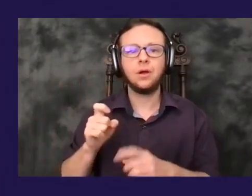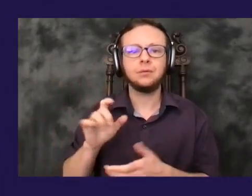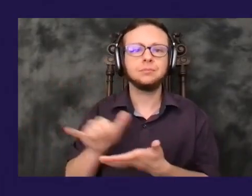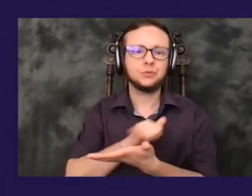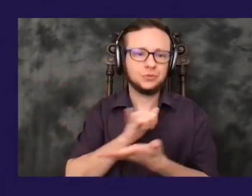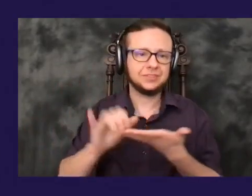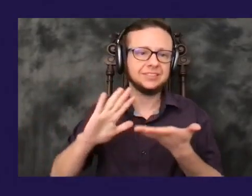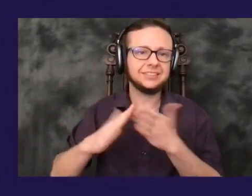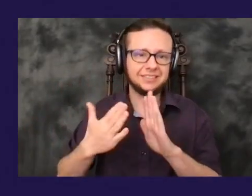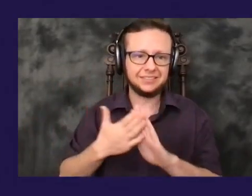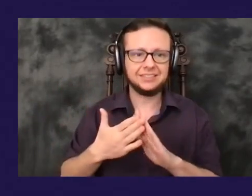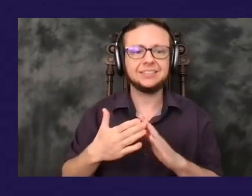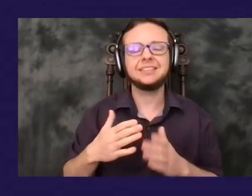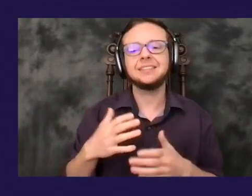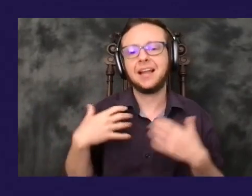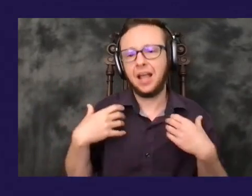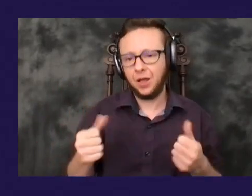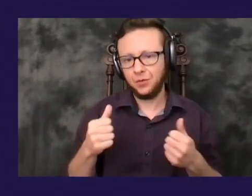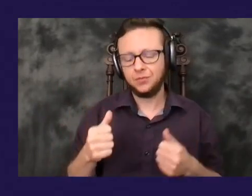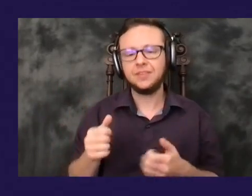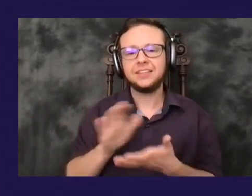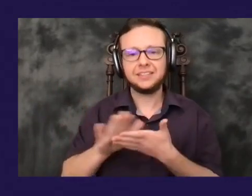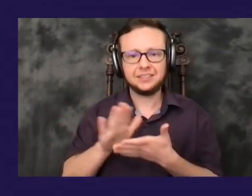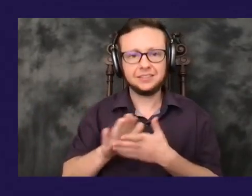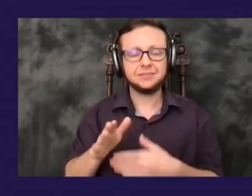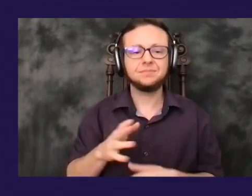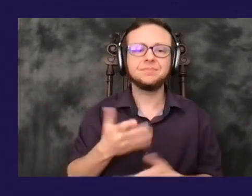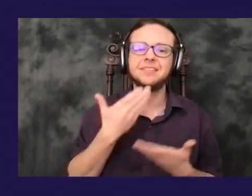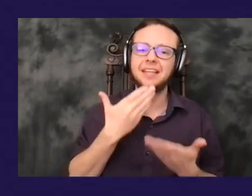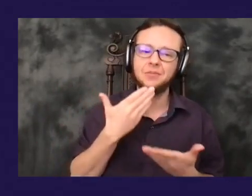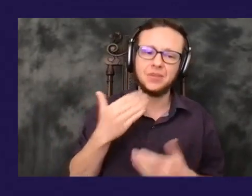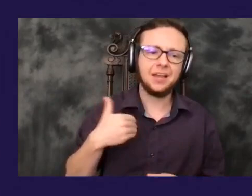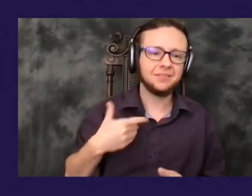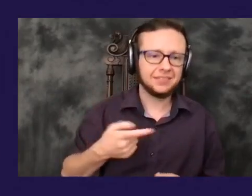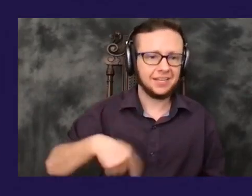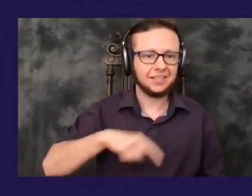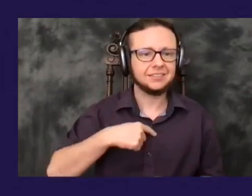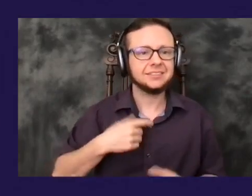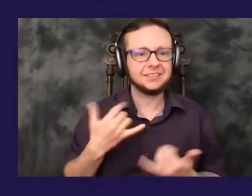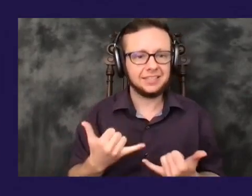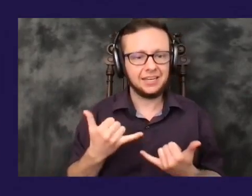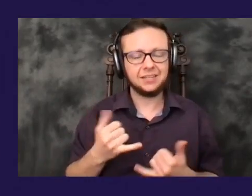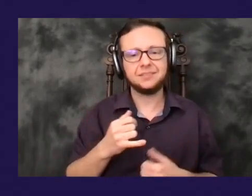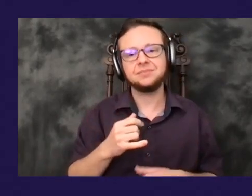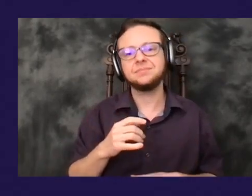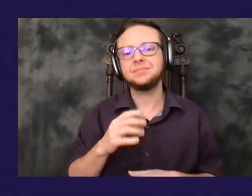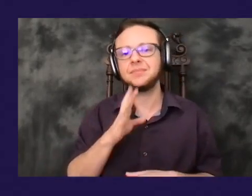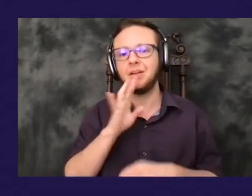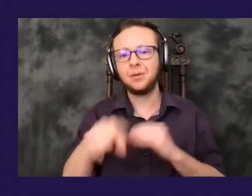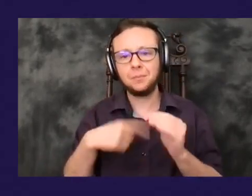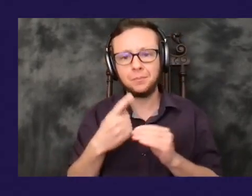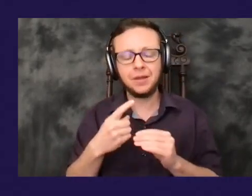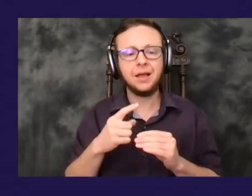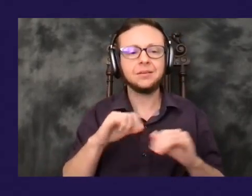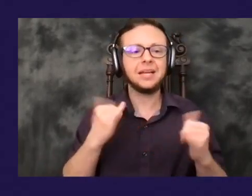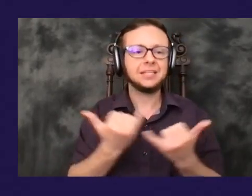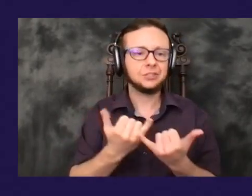everyone. Thank you so much for having me today to speak about our agency's experience setting up a misinformation response